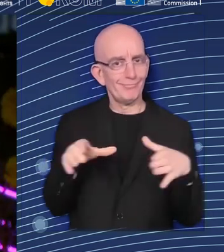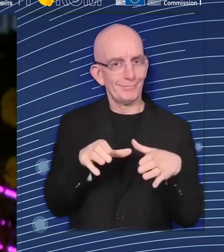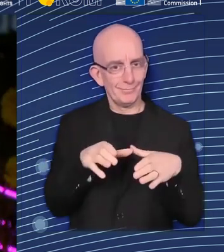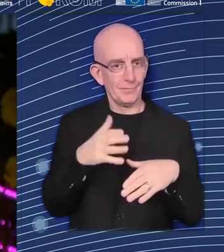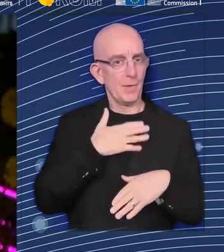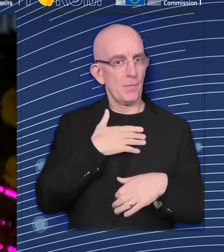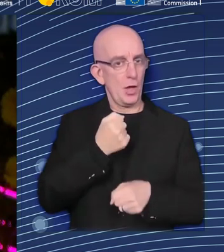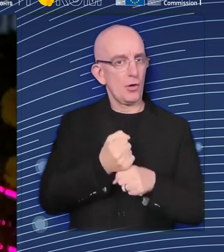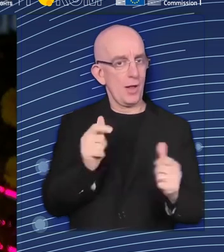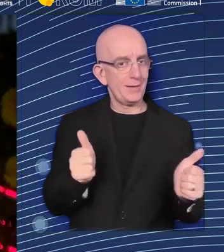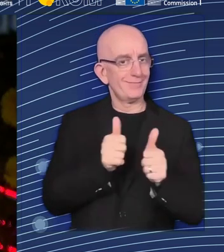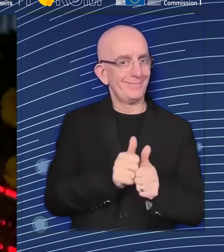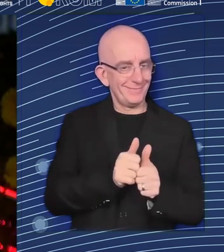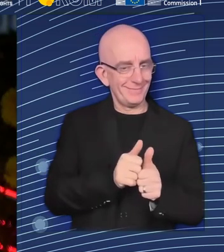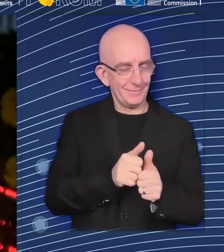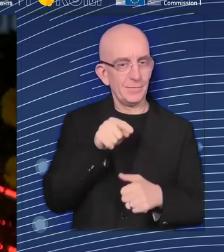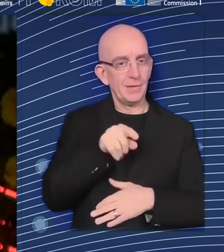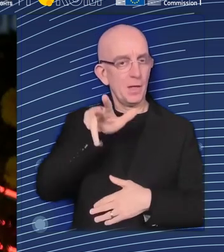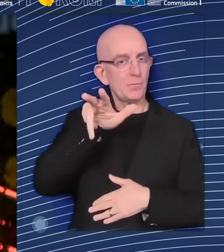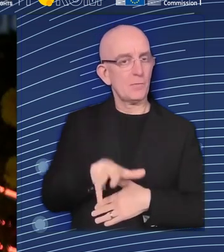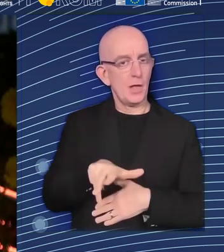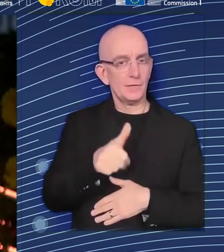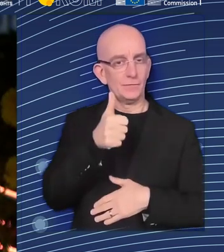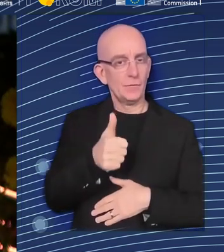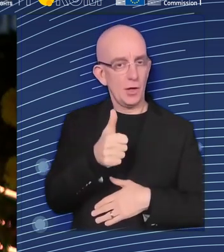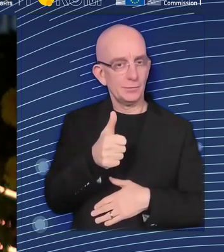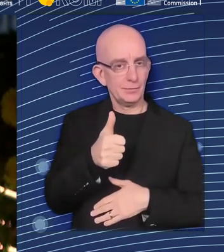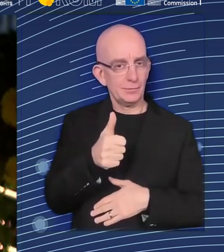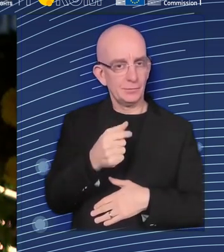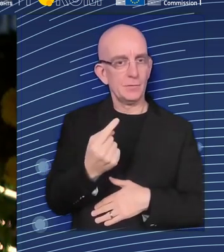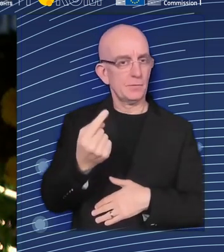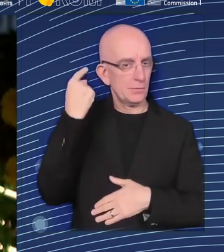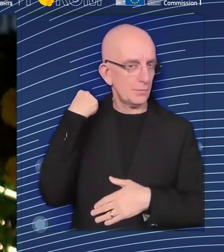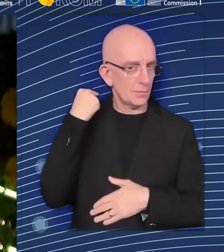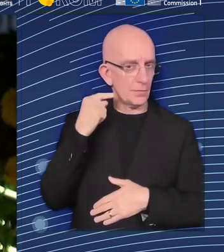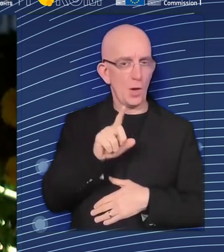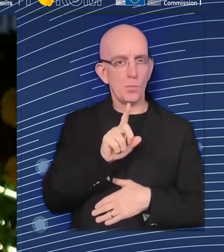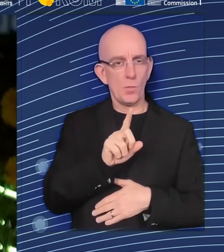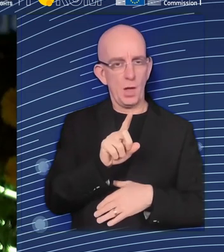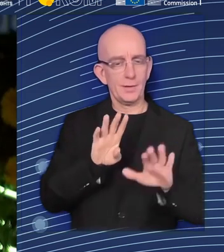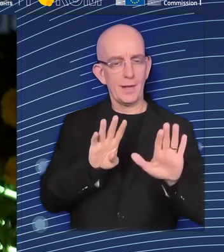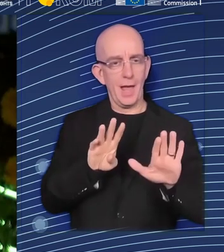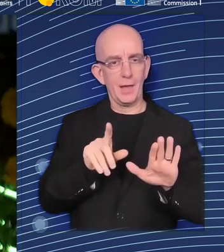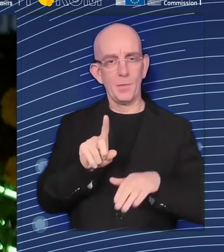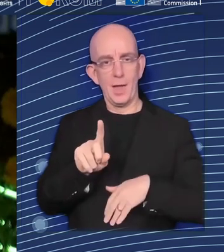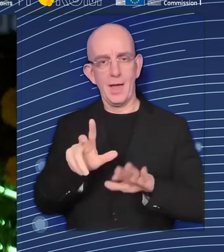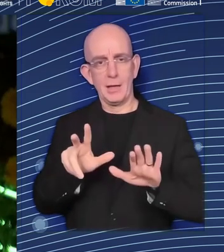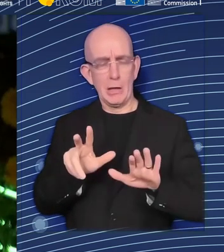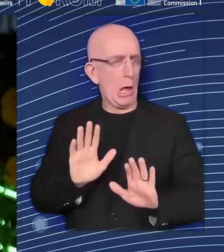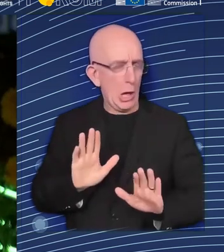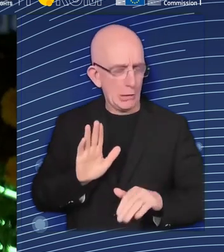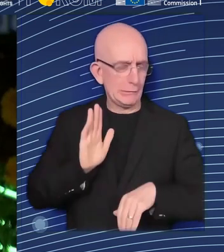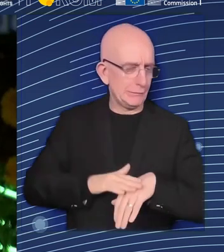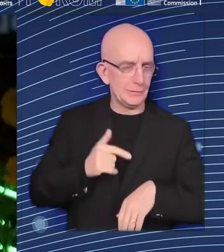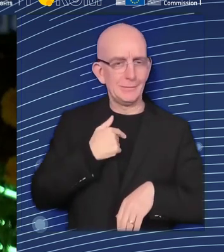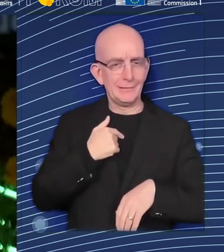On the 1st of March 2018, we started as a team in DG Employment. And I can tell you that it's